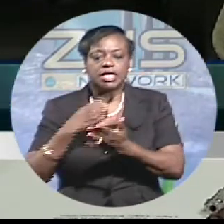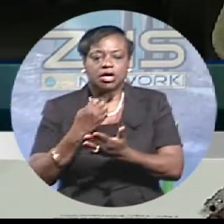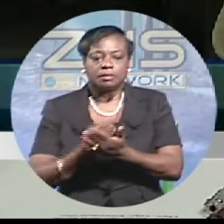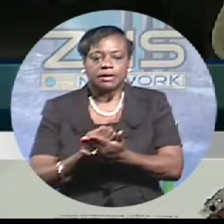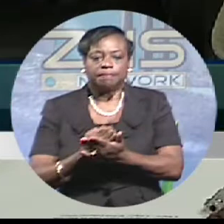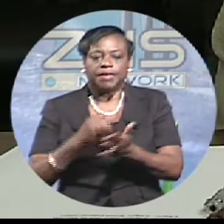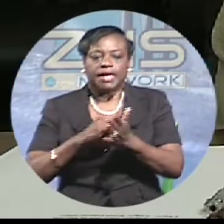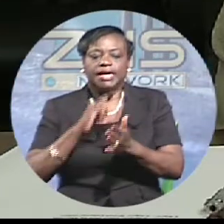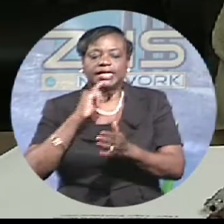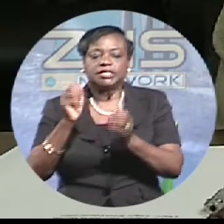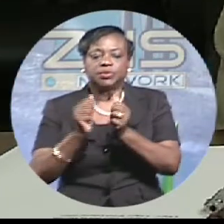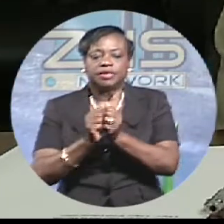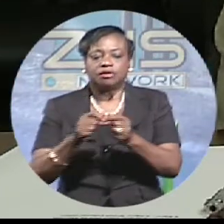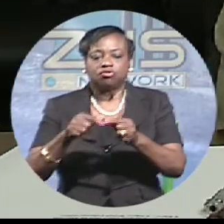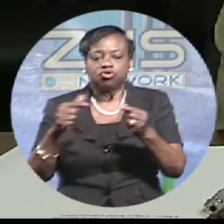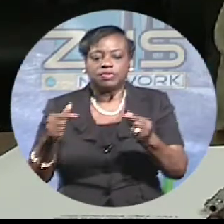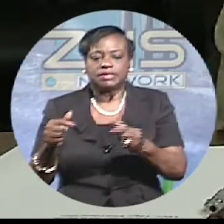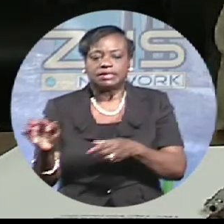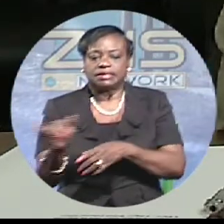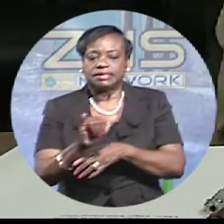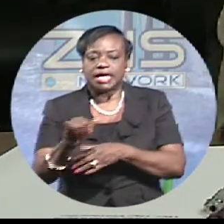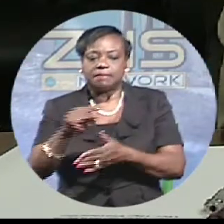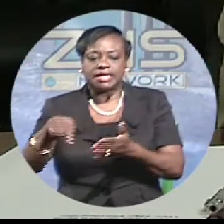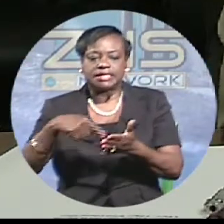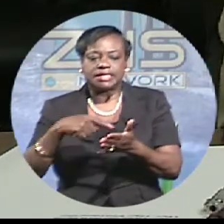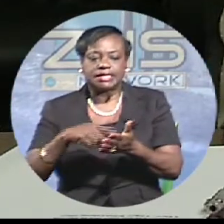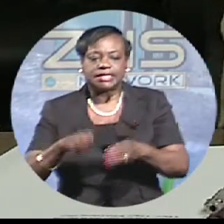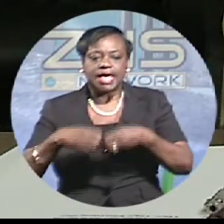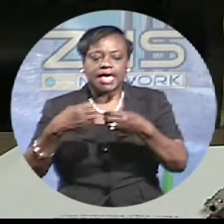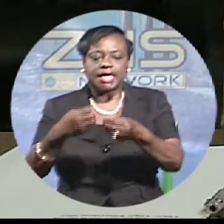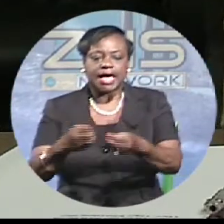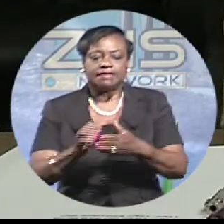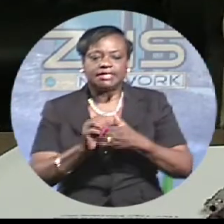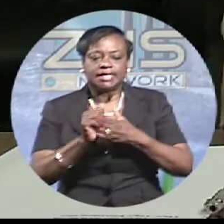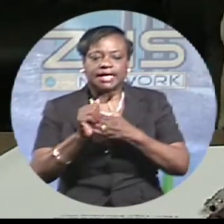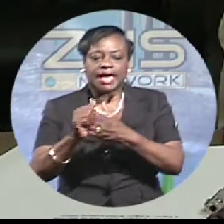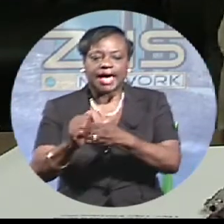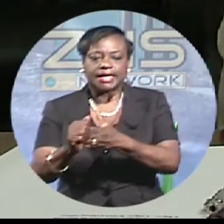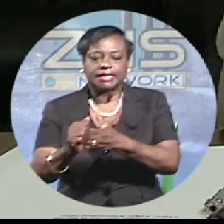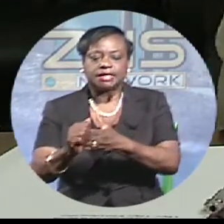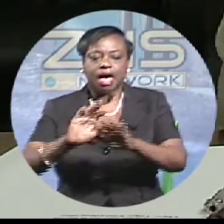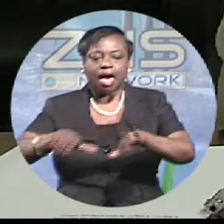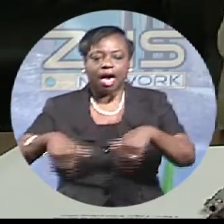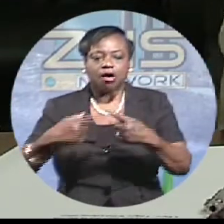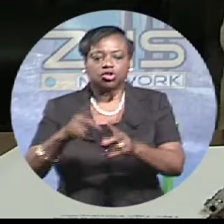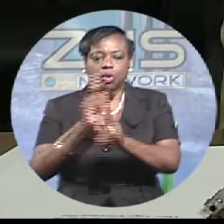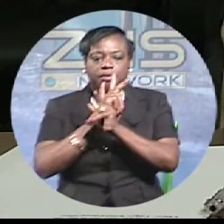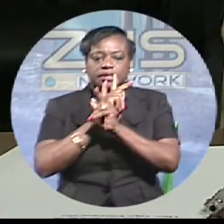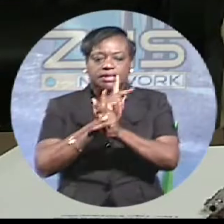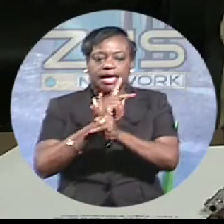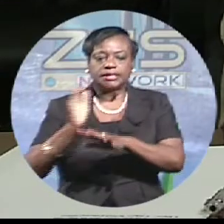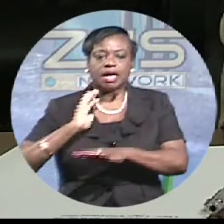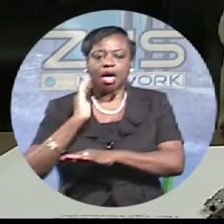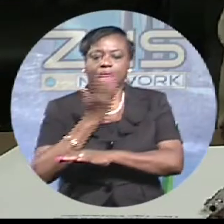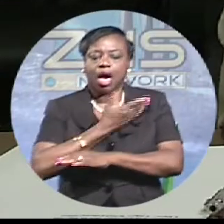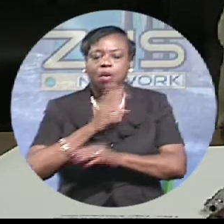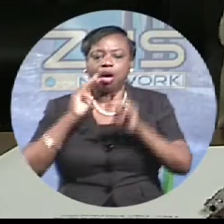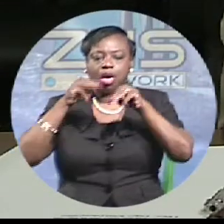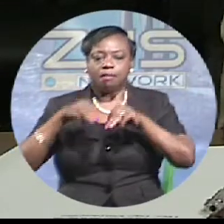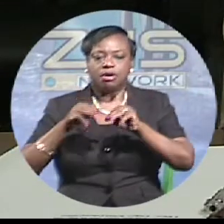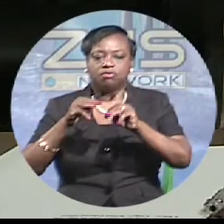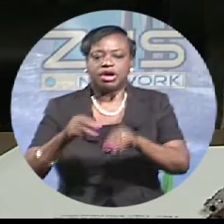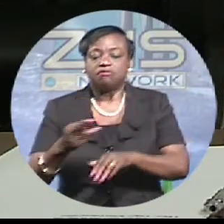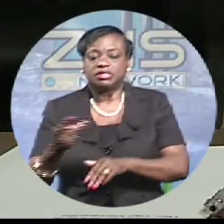with groups such as this that they give us guidance in how to protect our marine resources, how